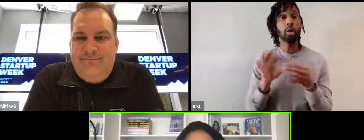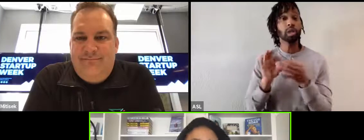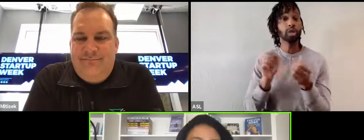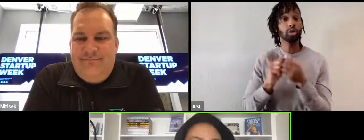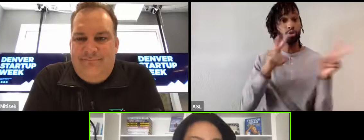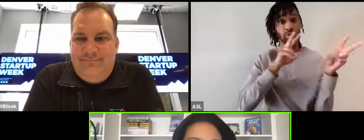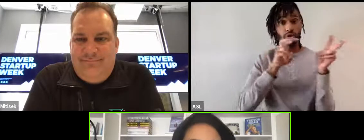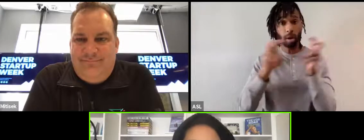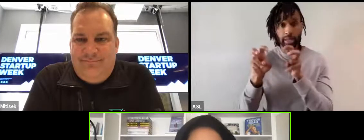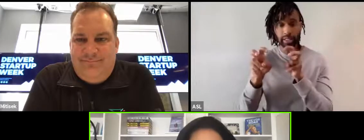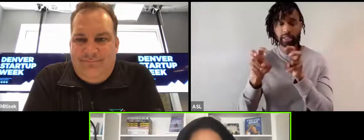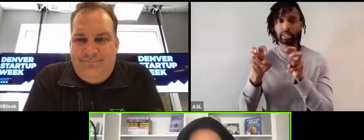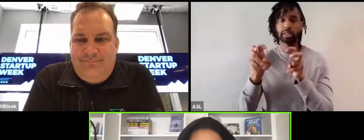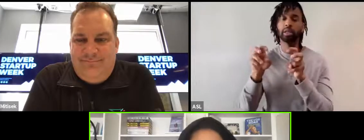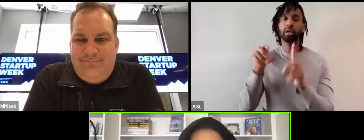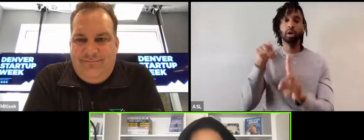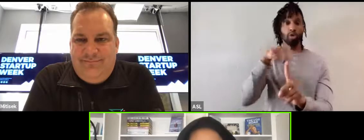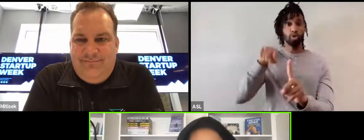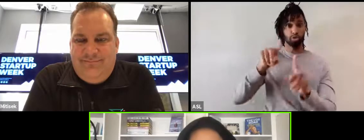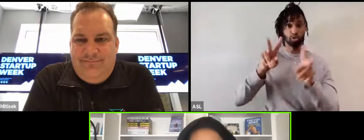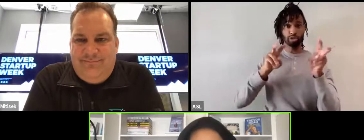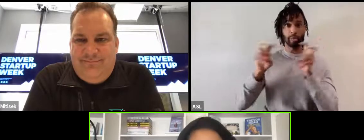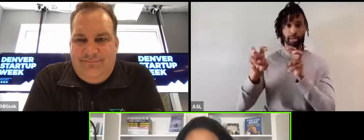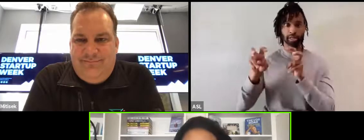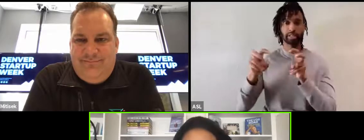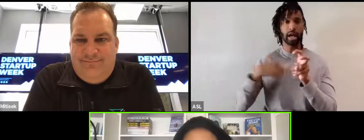topics that